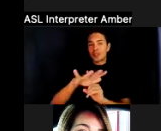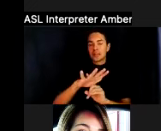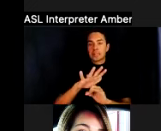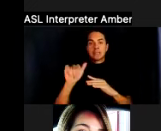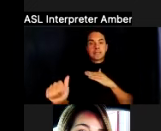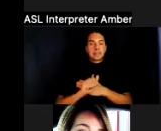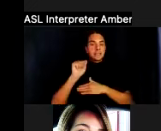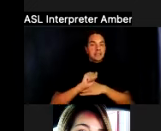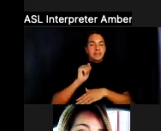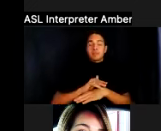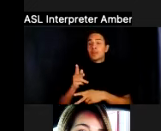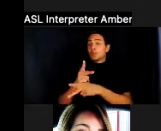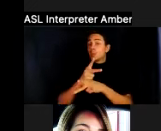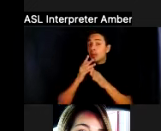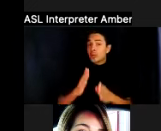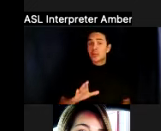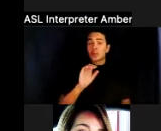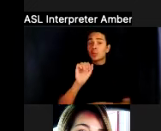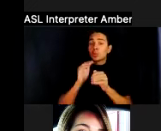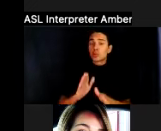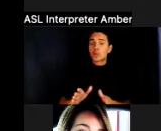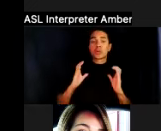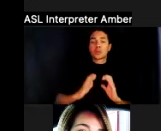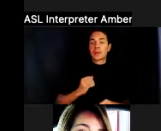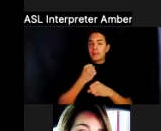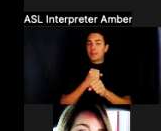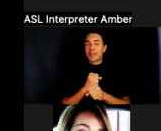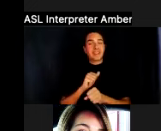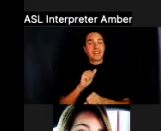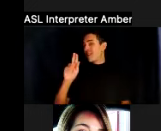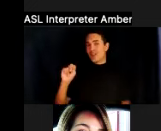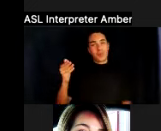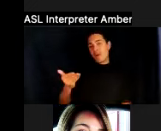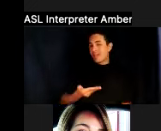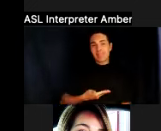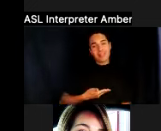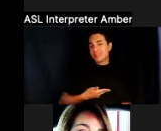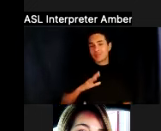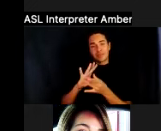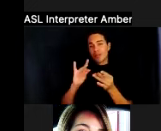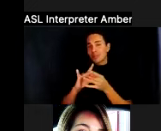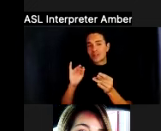unwelcome sexual comments or suggestively touch or act in a sexually inappropriate way.